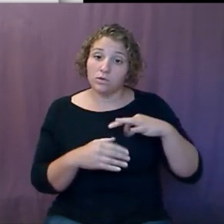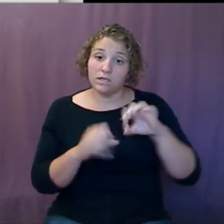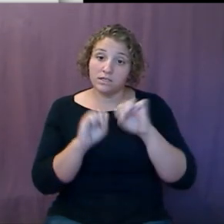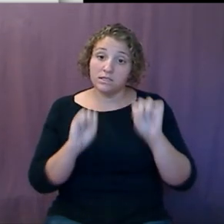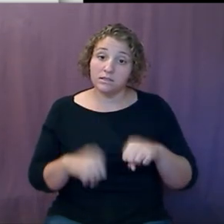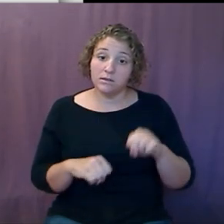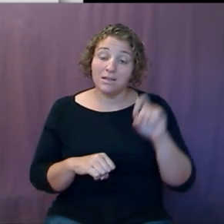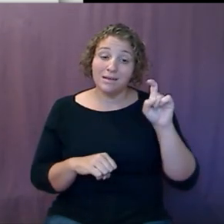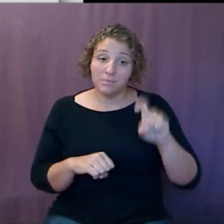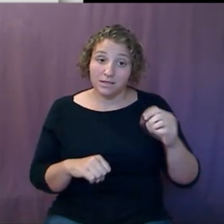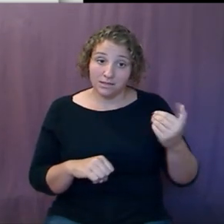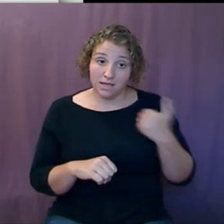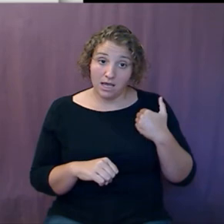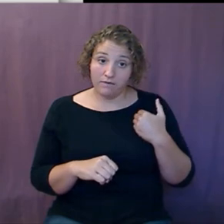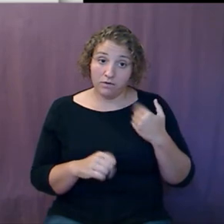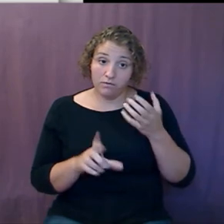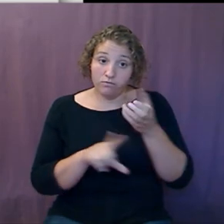was forced to wear a wearable